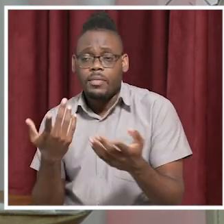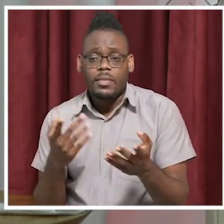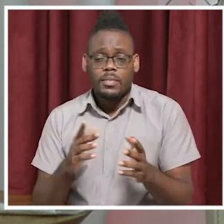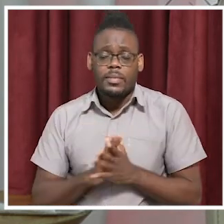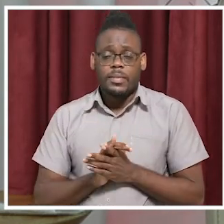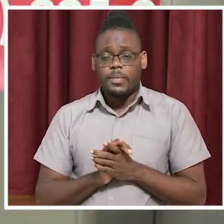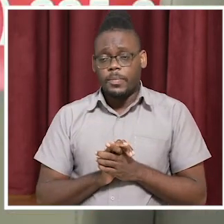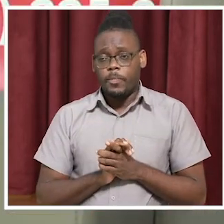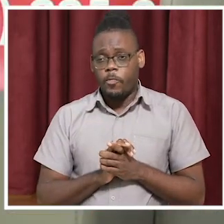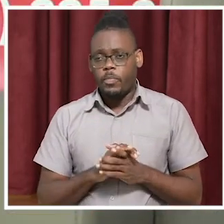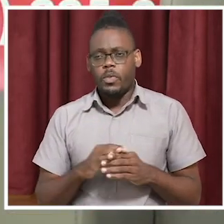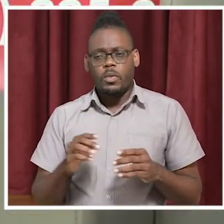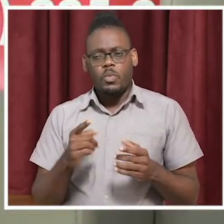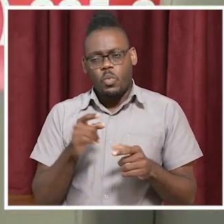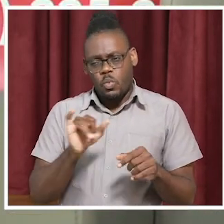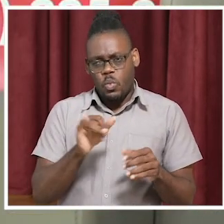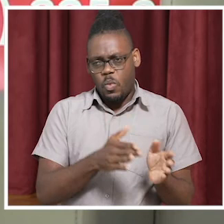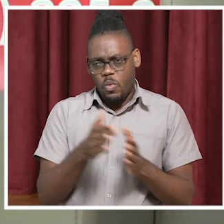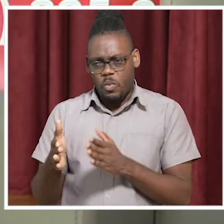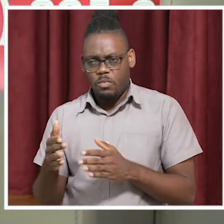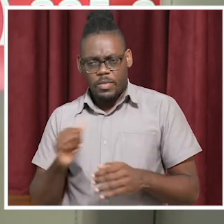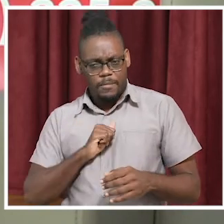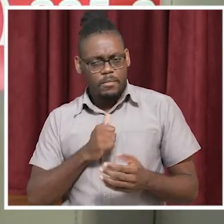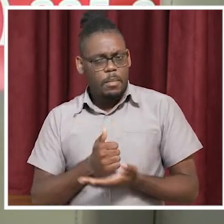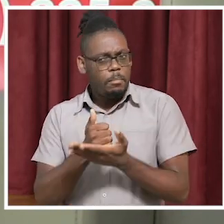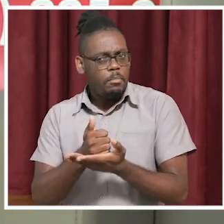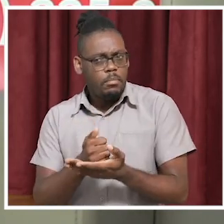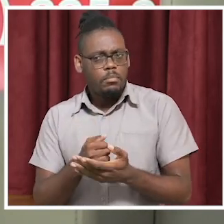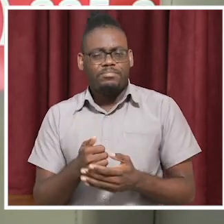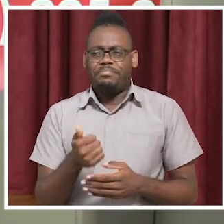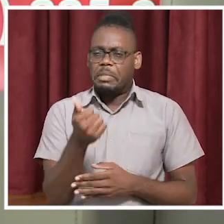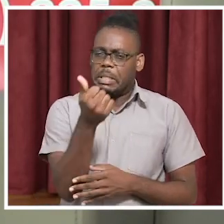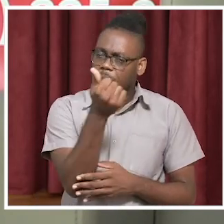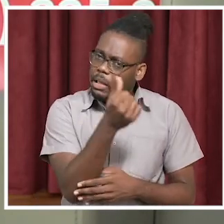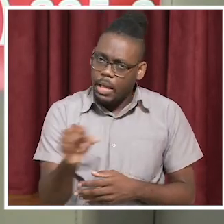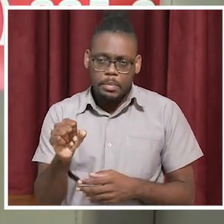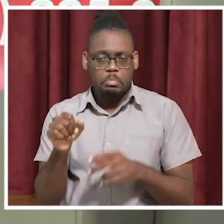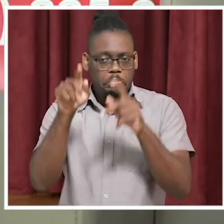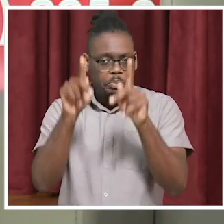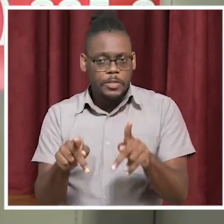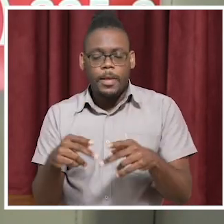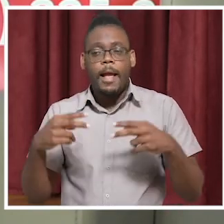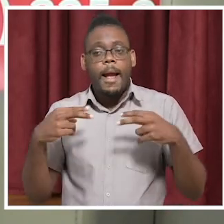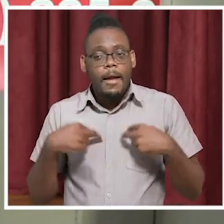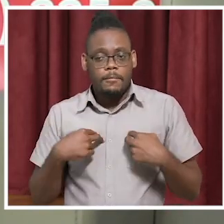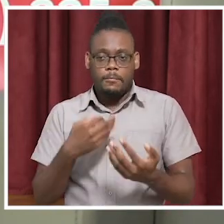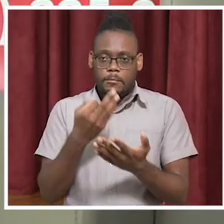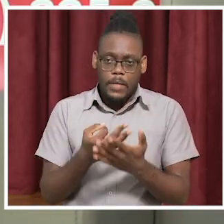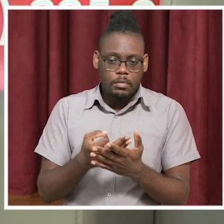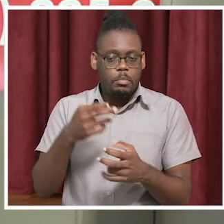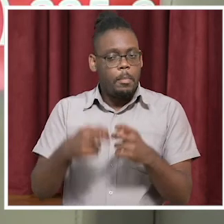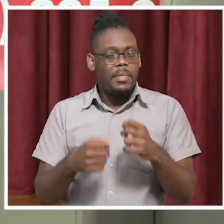Target groups, that would be anybody right now who is experiencing financial difficulty. So we